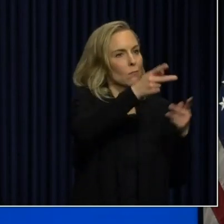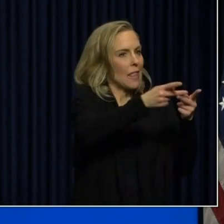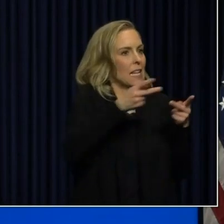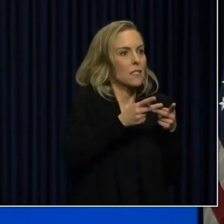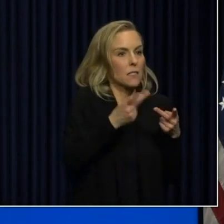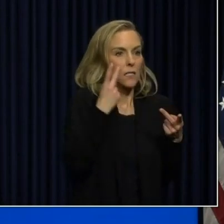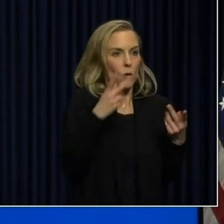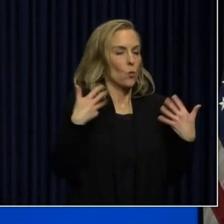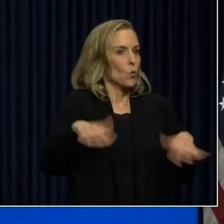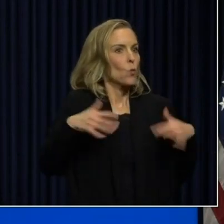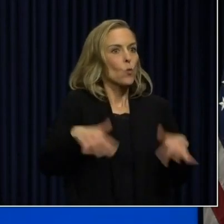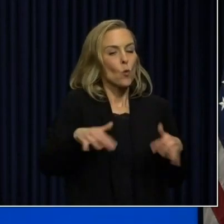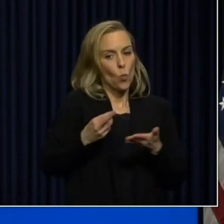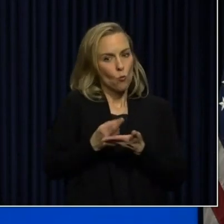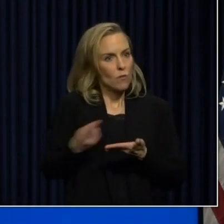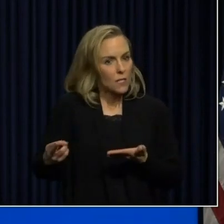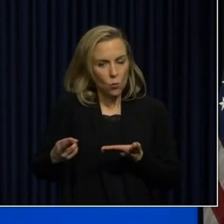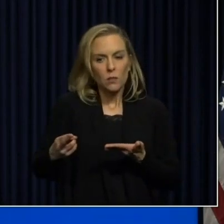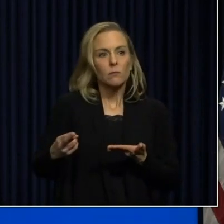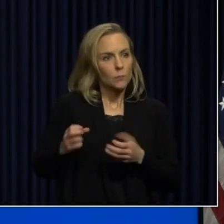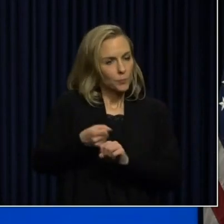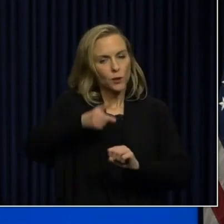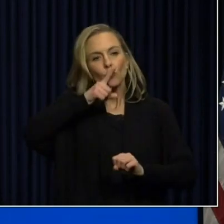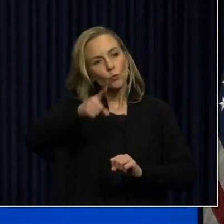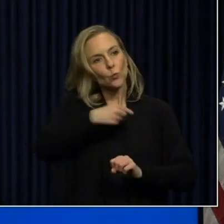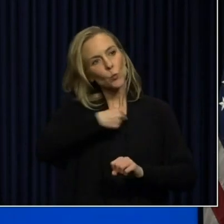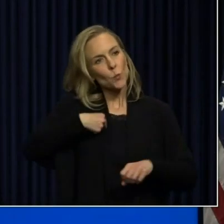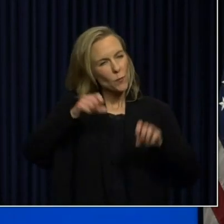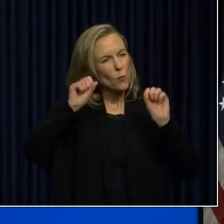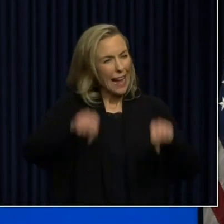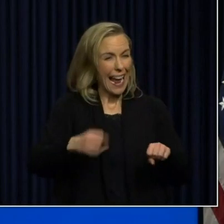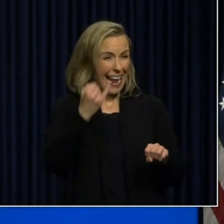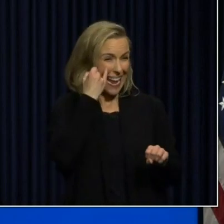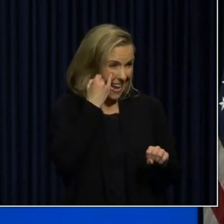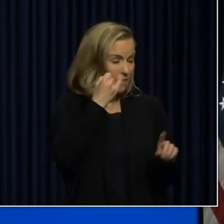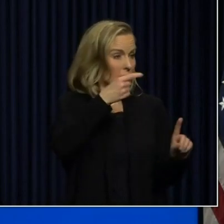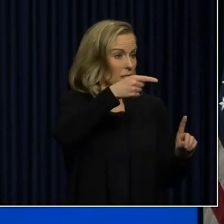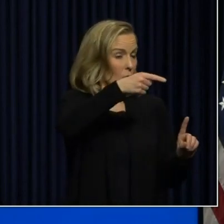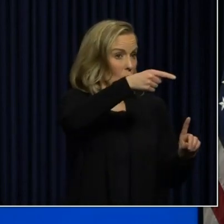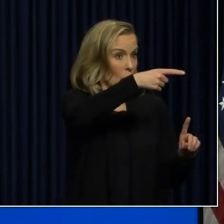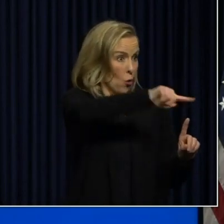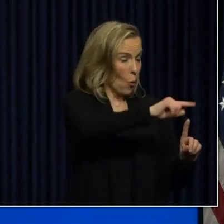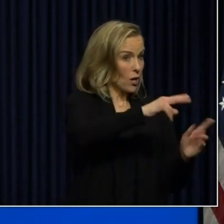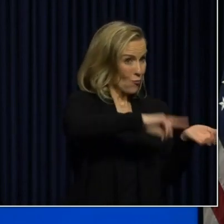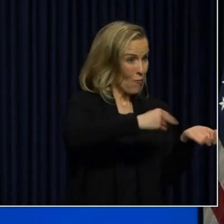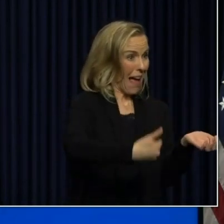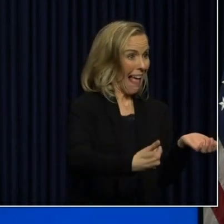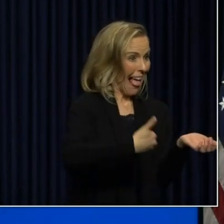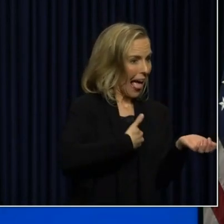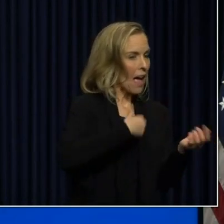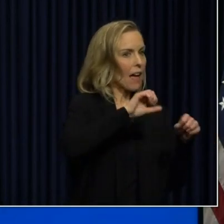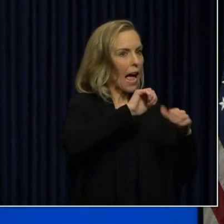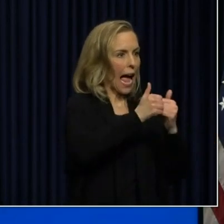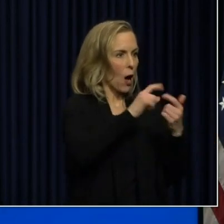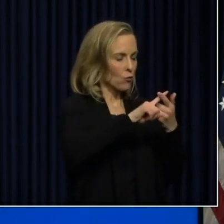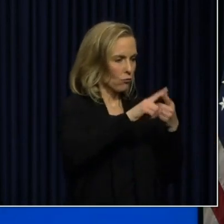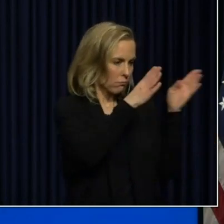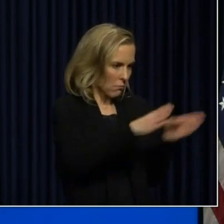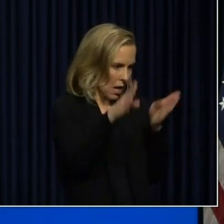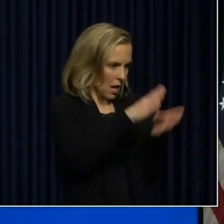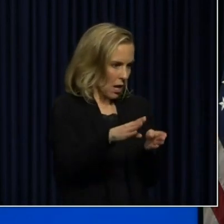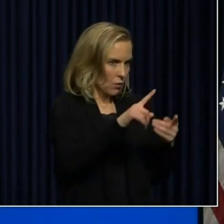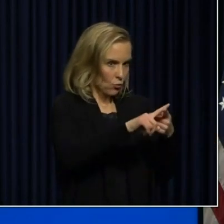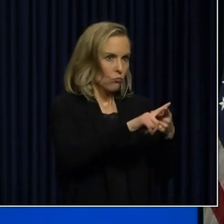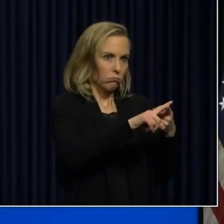seeing significant resources in making sure that we can triage the situation that is in any nursing home. Remember, moving folks